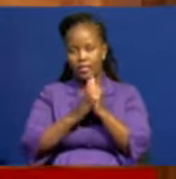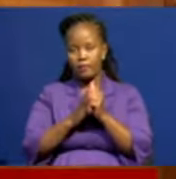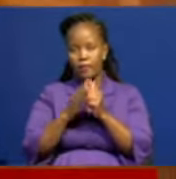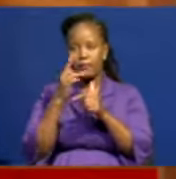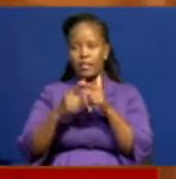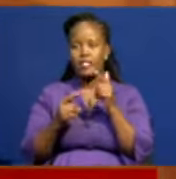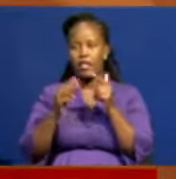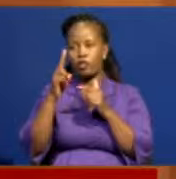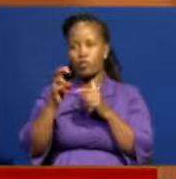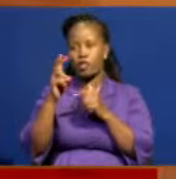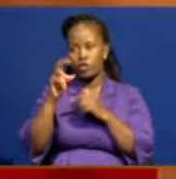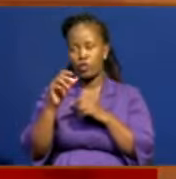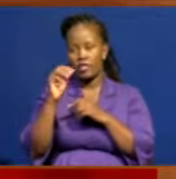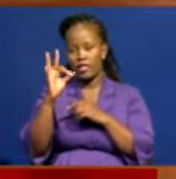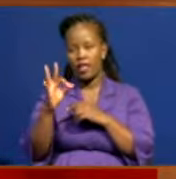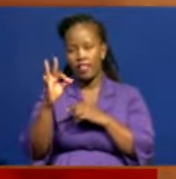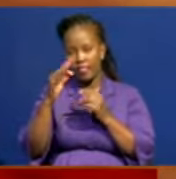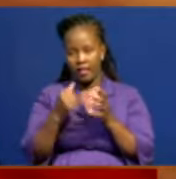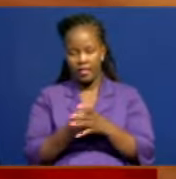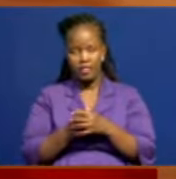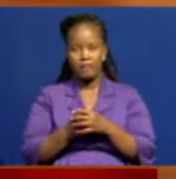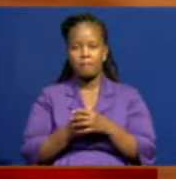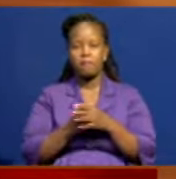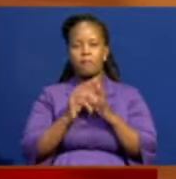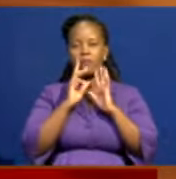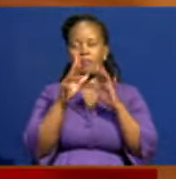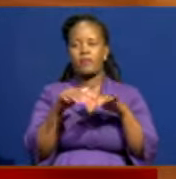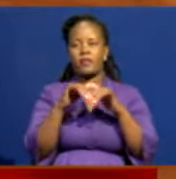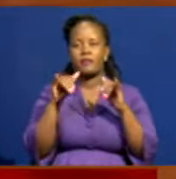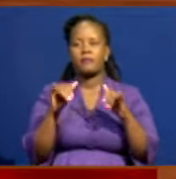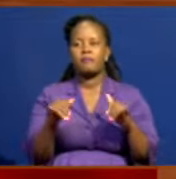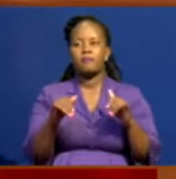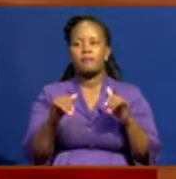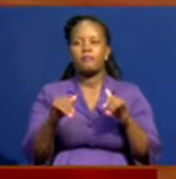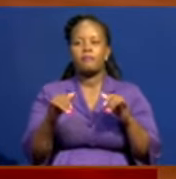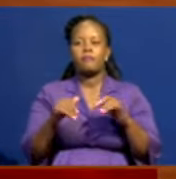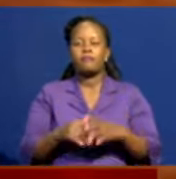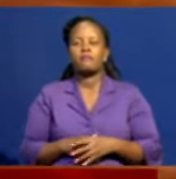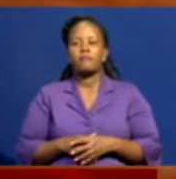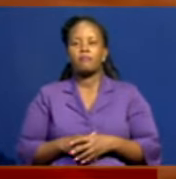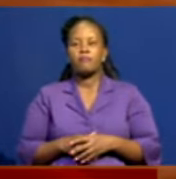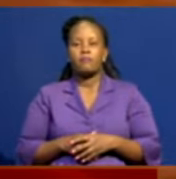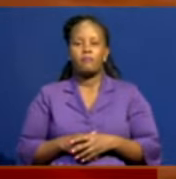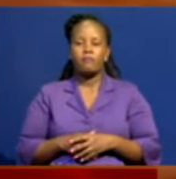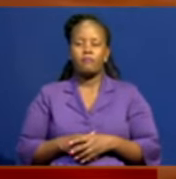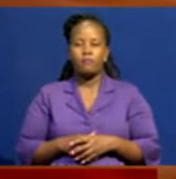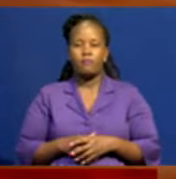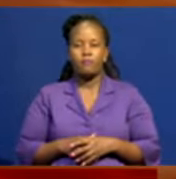2023. Michael Mondiga for Easy Friday.